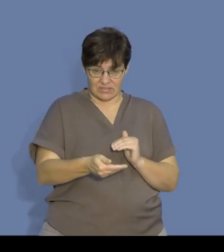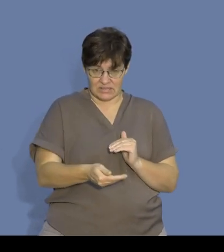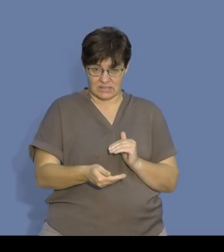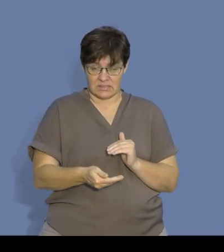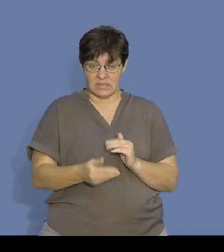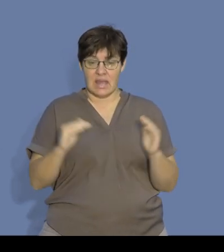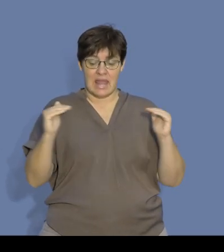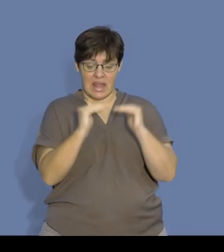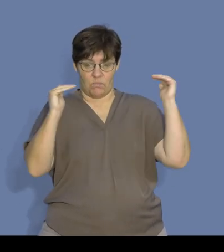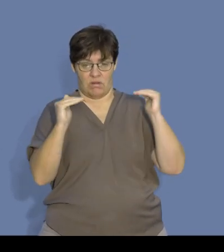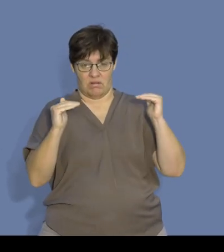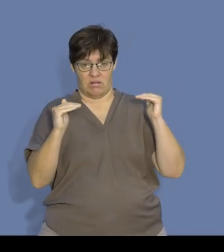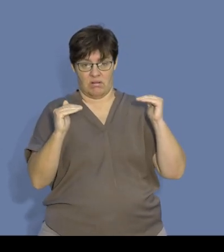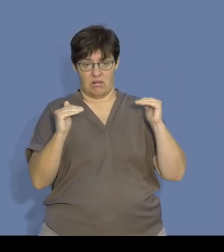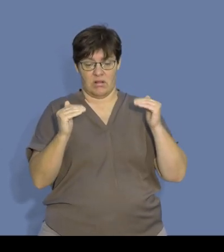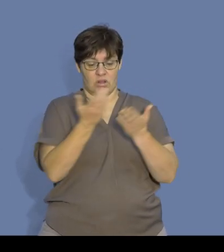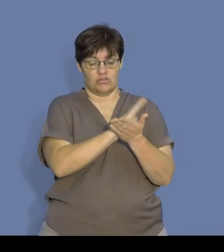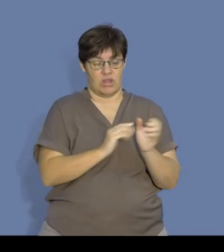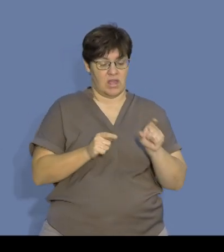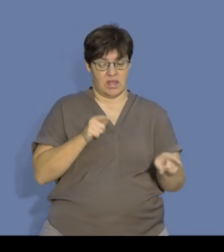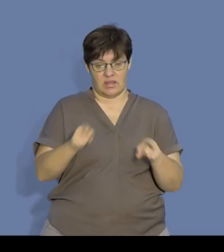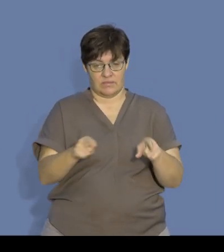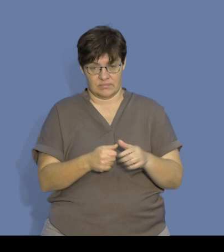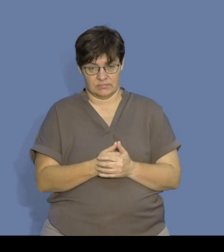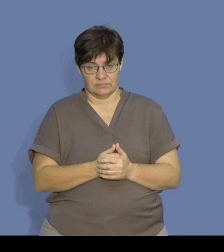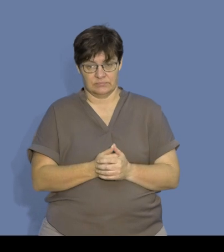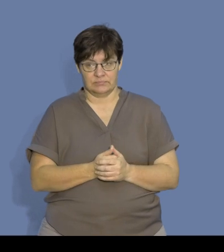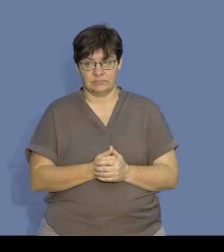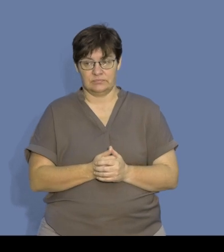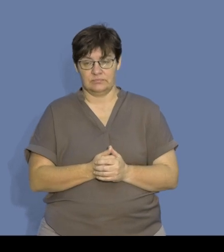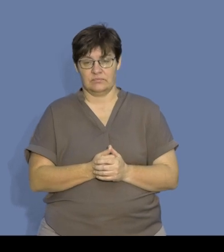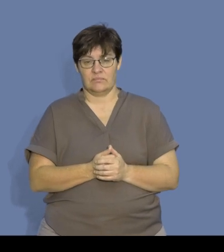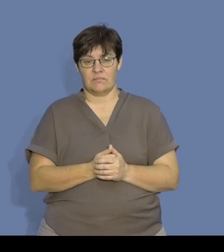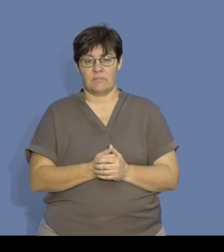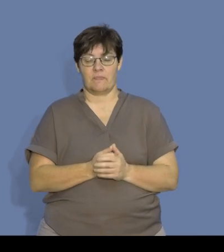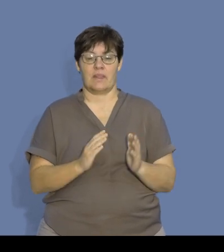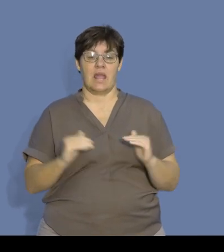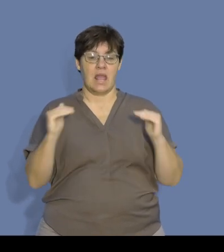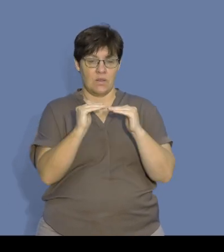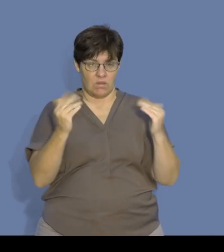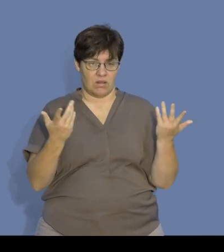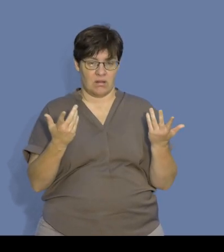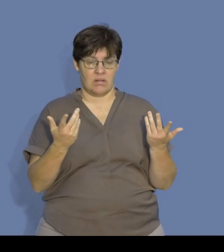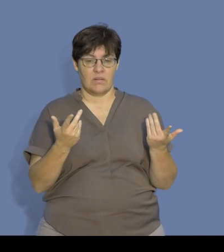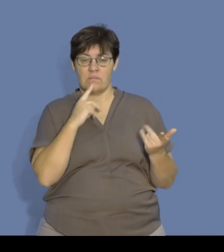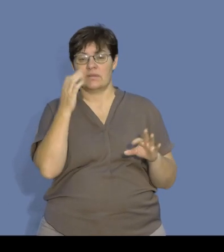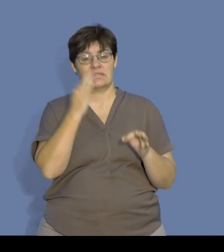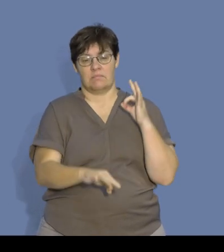remaining profits are to be shared equally between the partners. Right, so